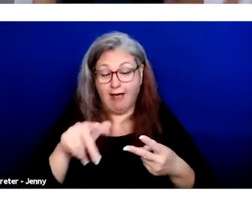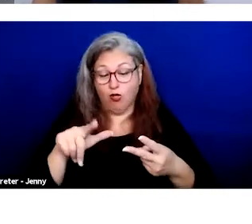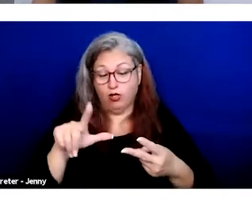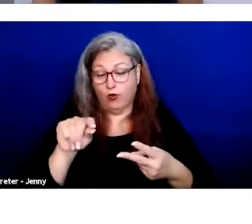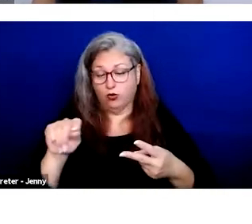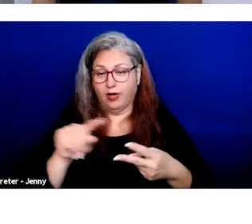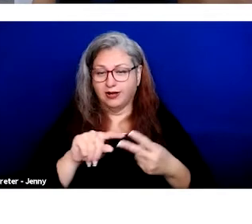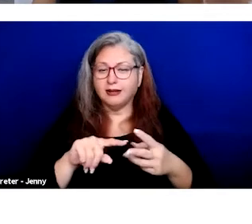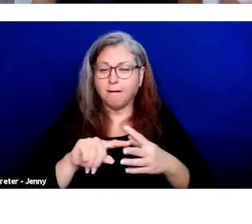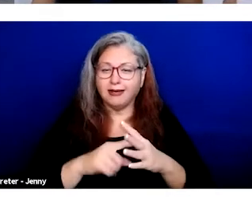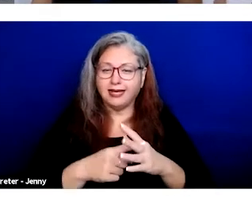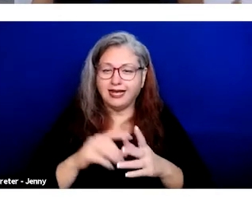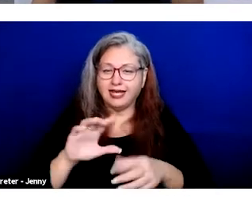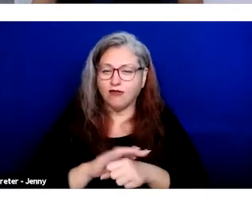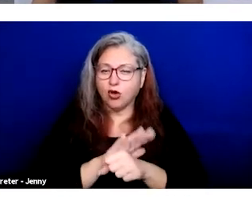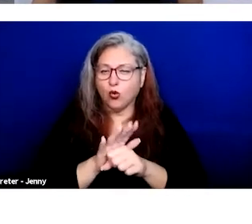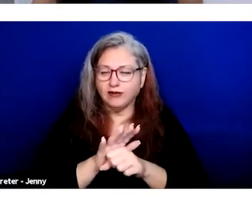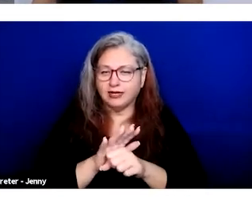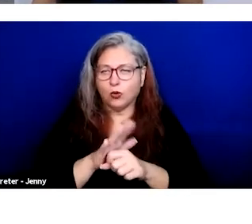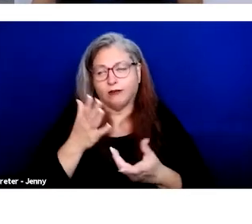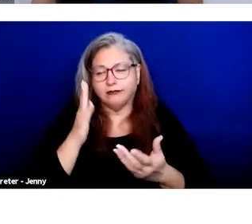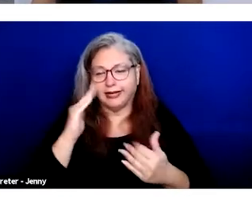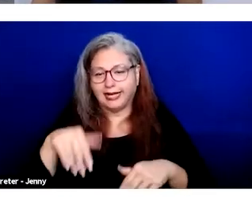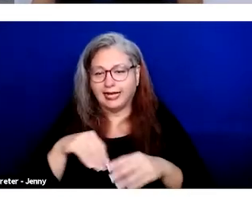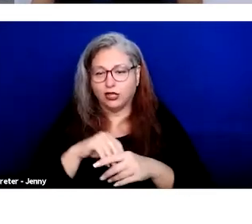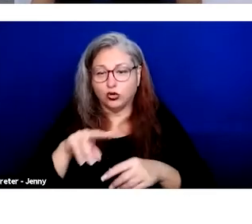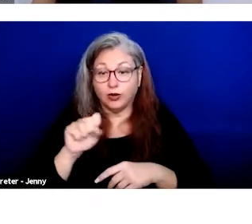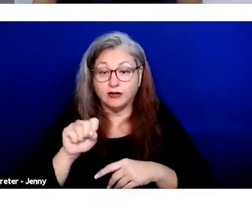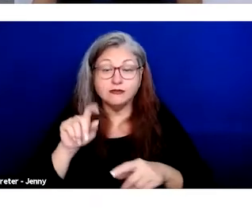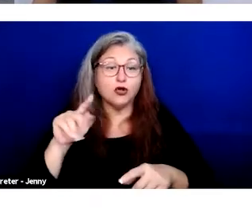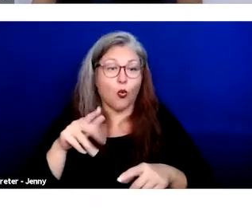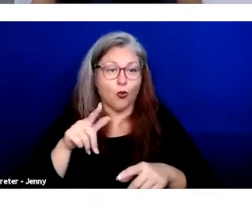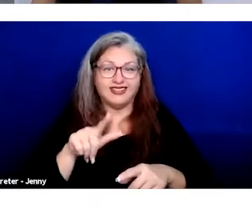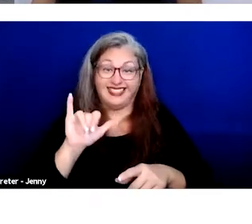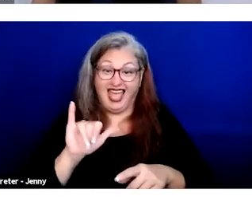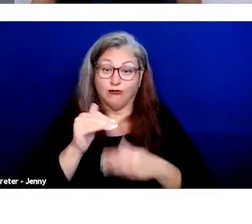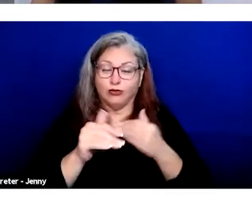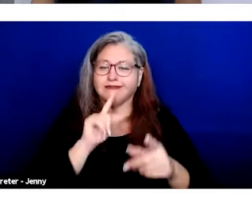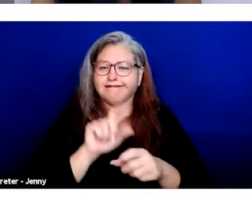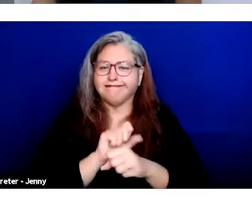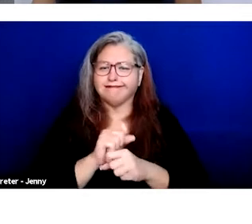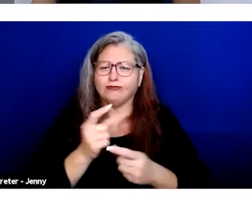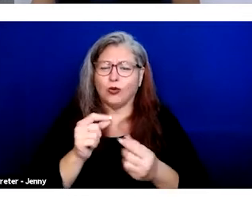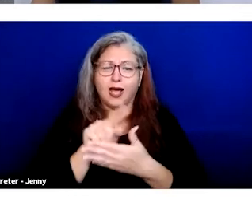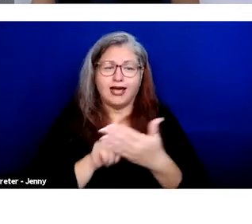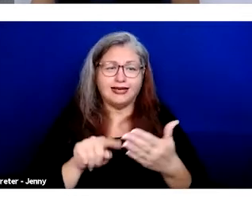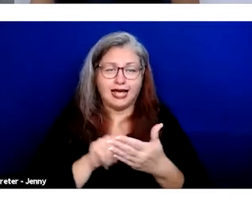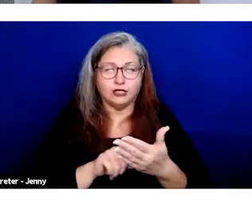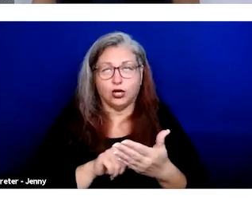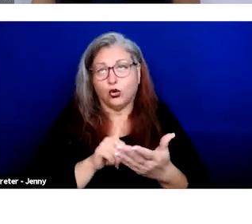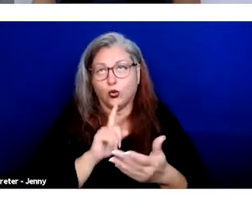early months of COVID, at least in the United States, Kohls did just that. It canceled, or more